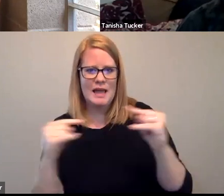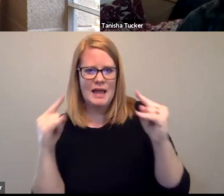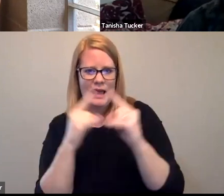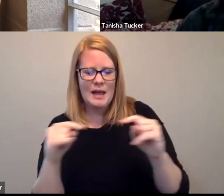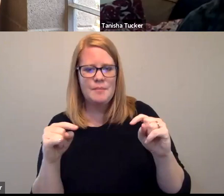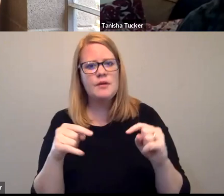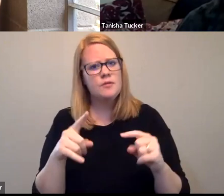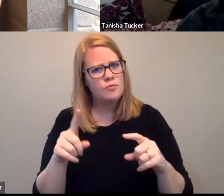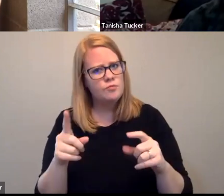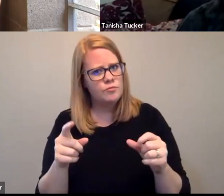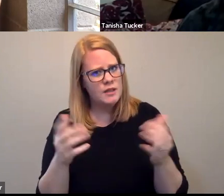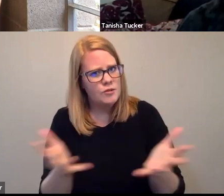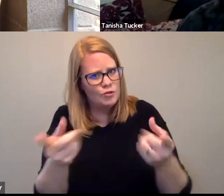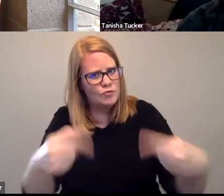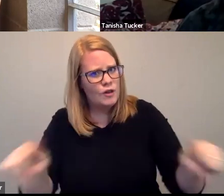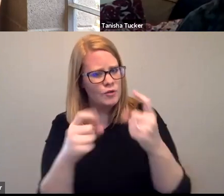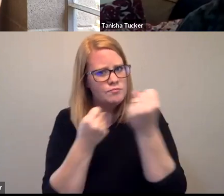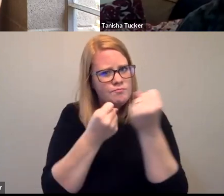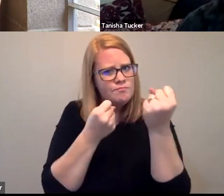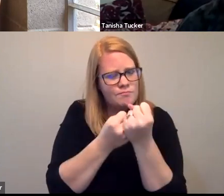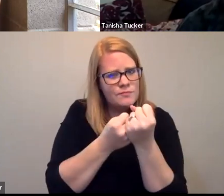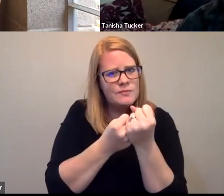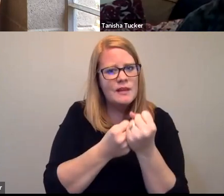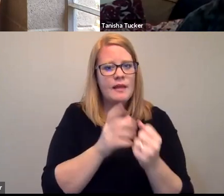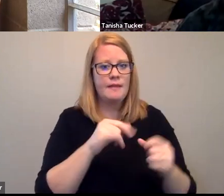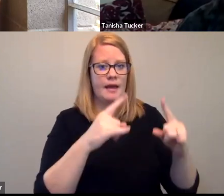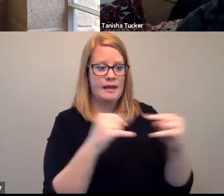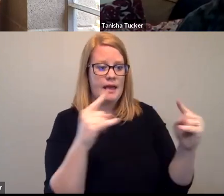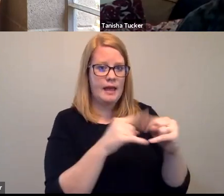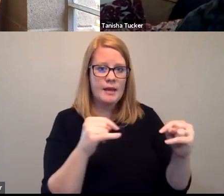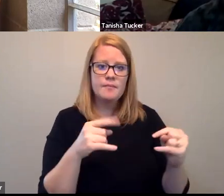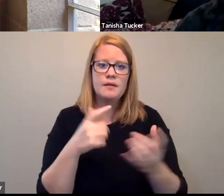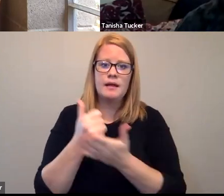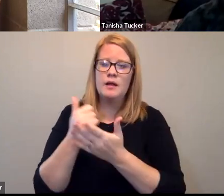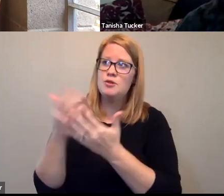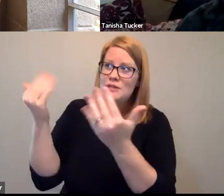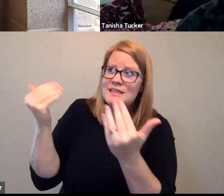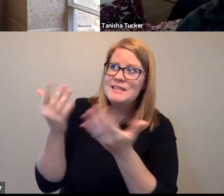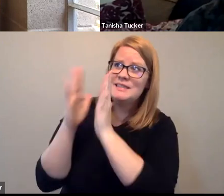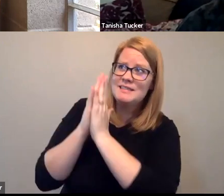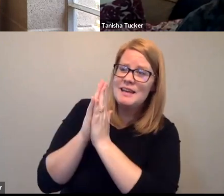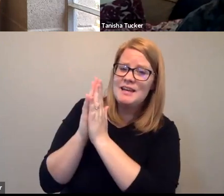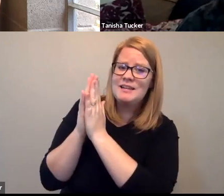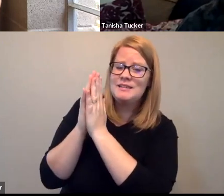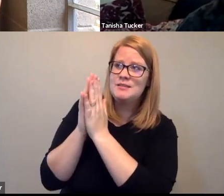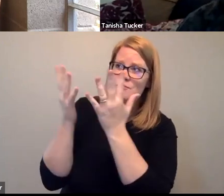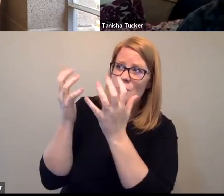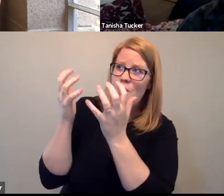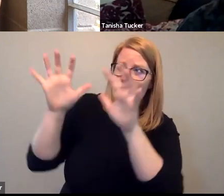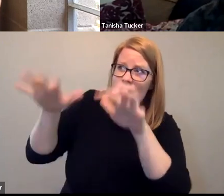every year, and helps educate us about the plants and the